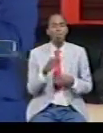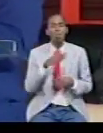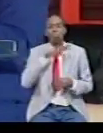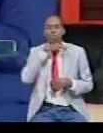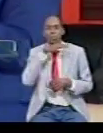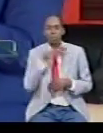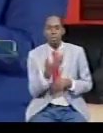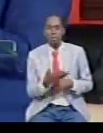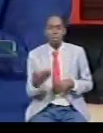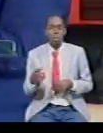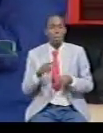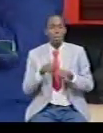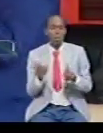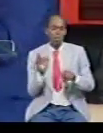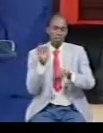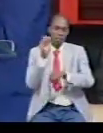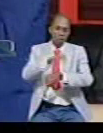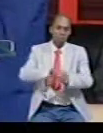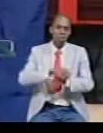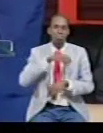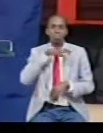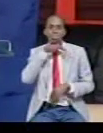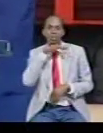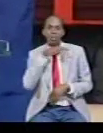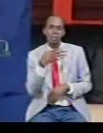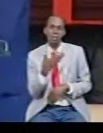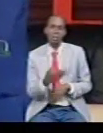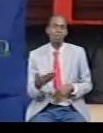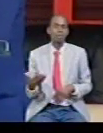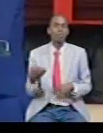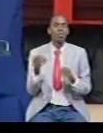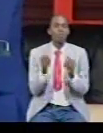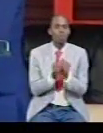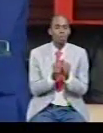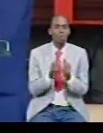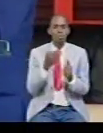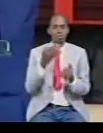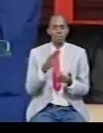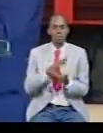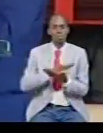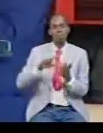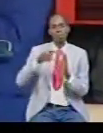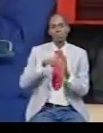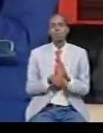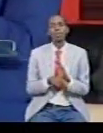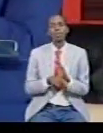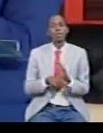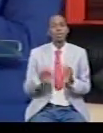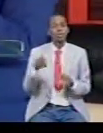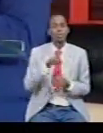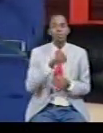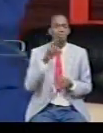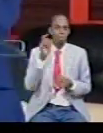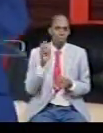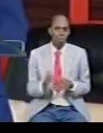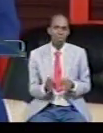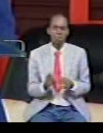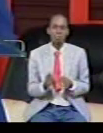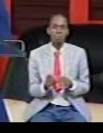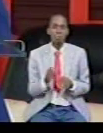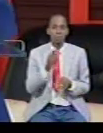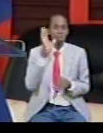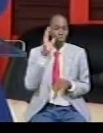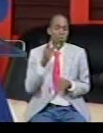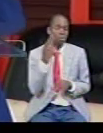corruption, but overcome corruption with righteousness. You will see fraud. You will